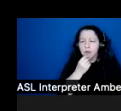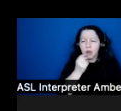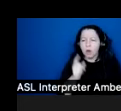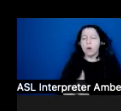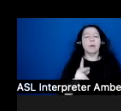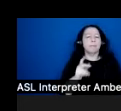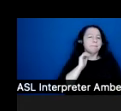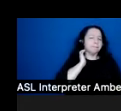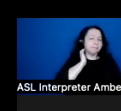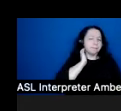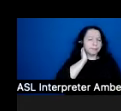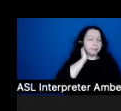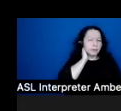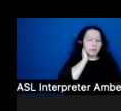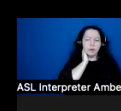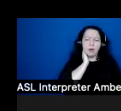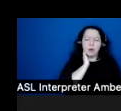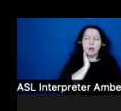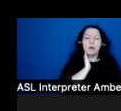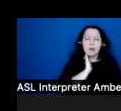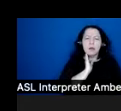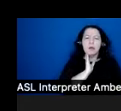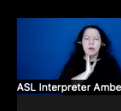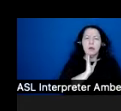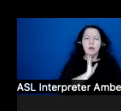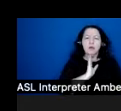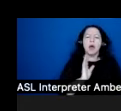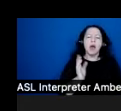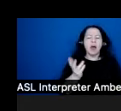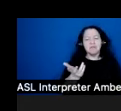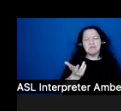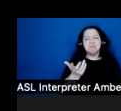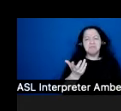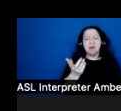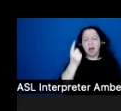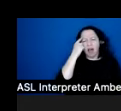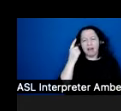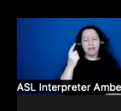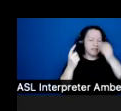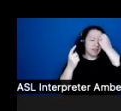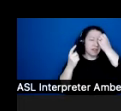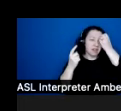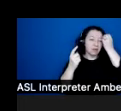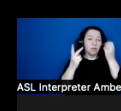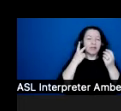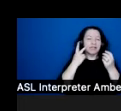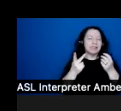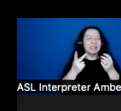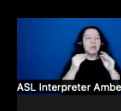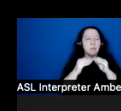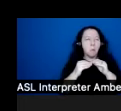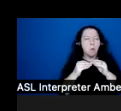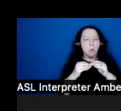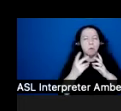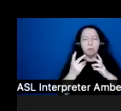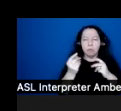Okay. Yeah, so I think there's a question too, like, right, like we're seeing some stuff about like what